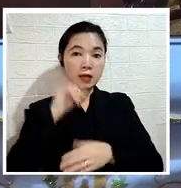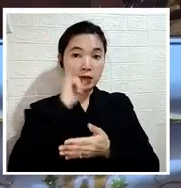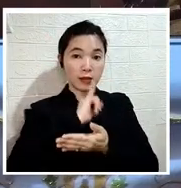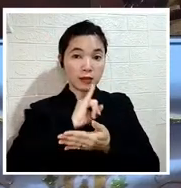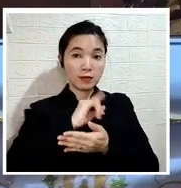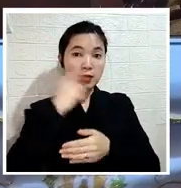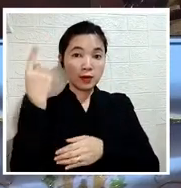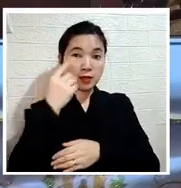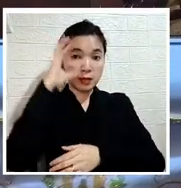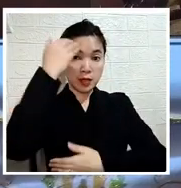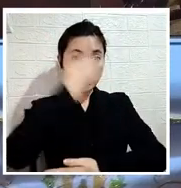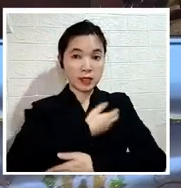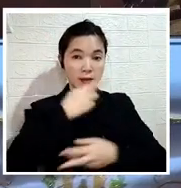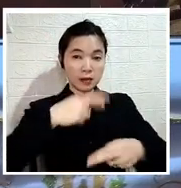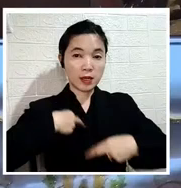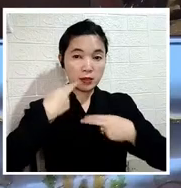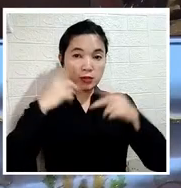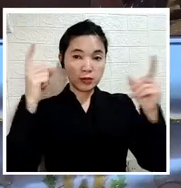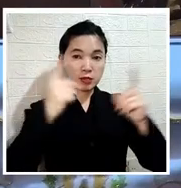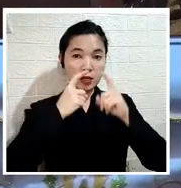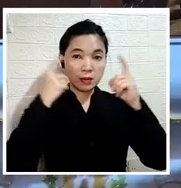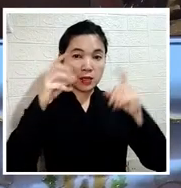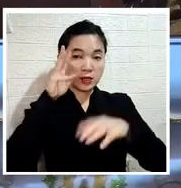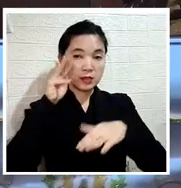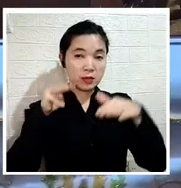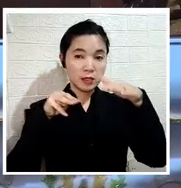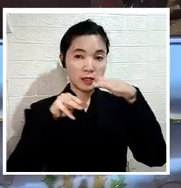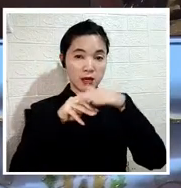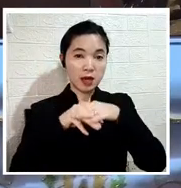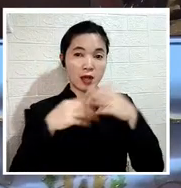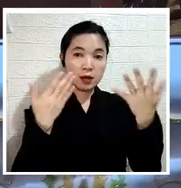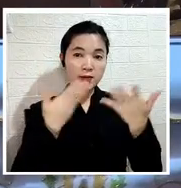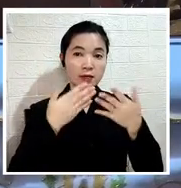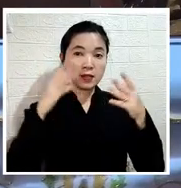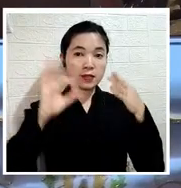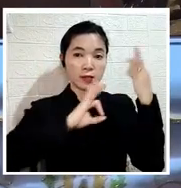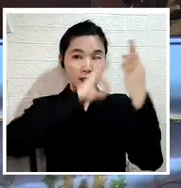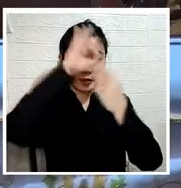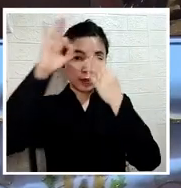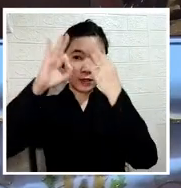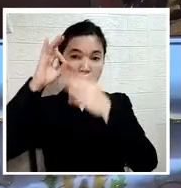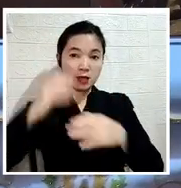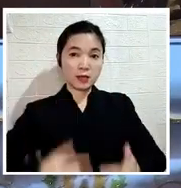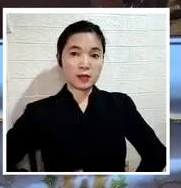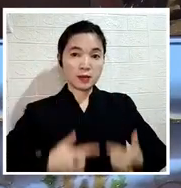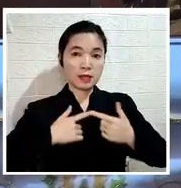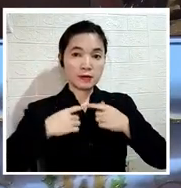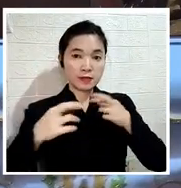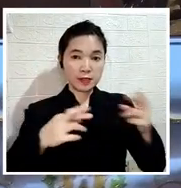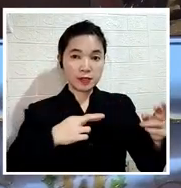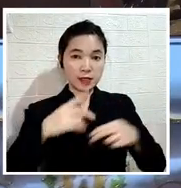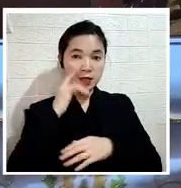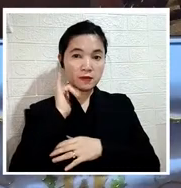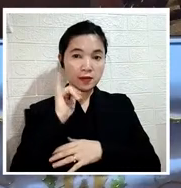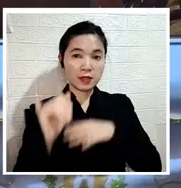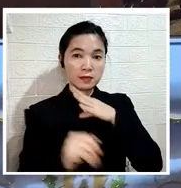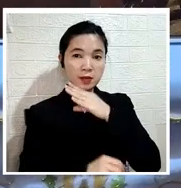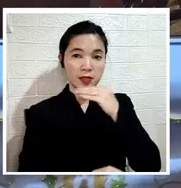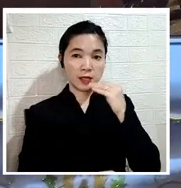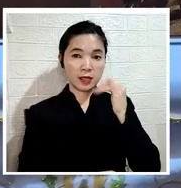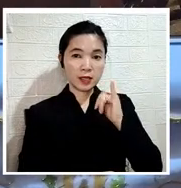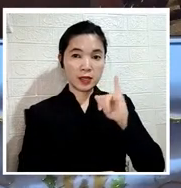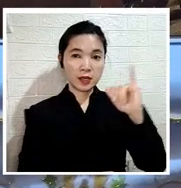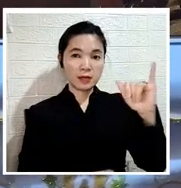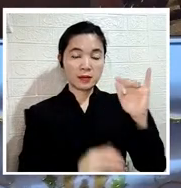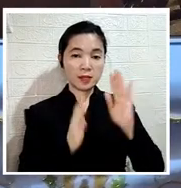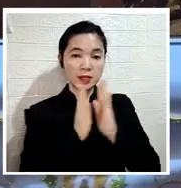may rejoice to celebrate these mysteries on this solemnity, who lives and reigns forever and ever. Amen. The